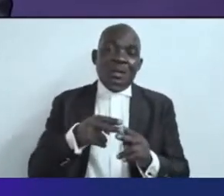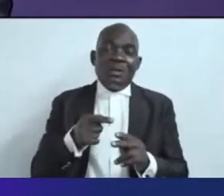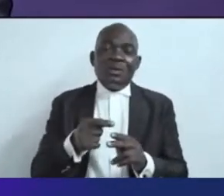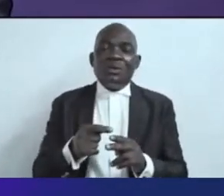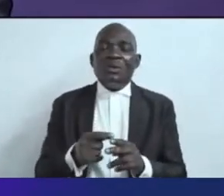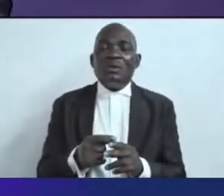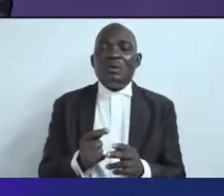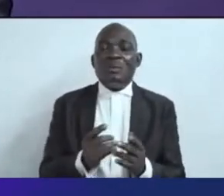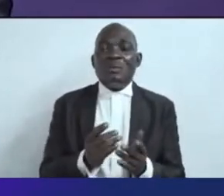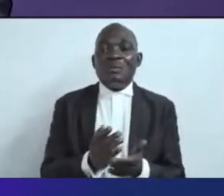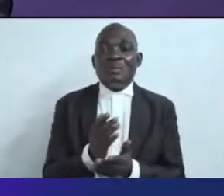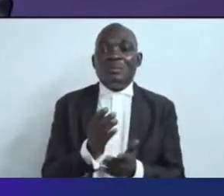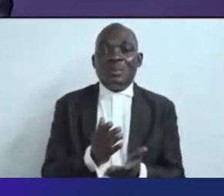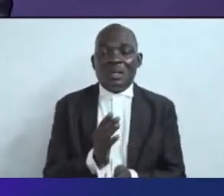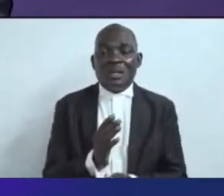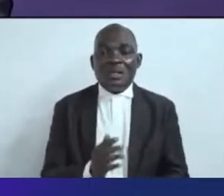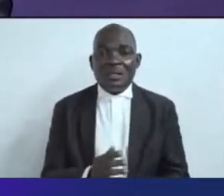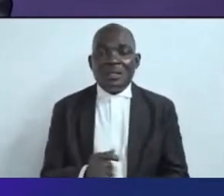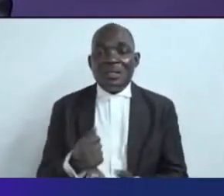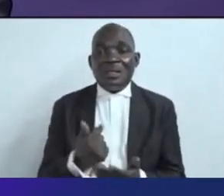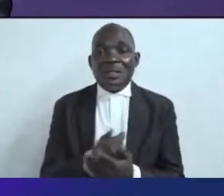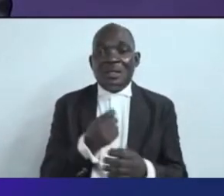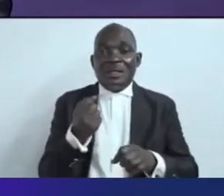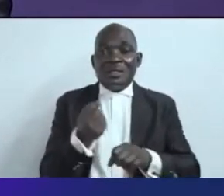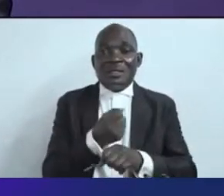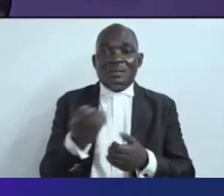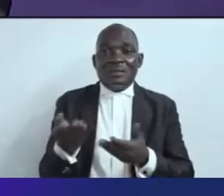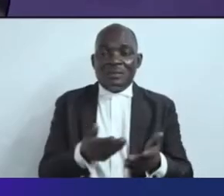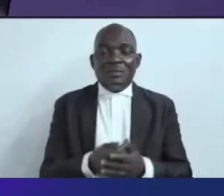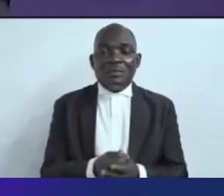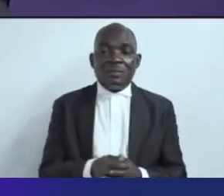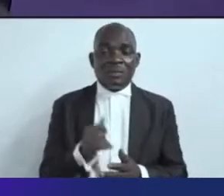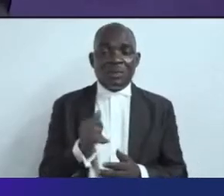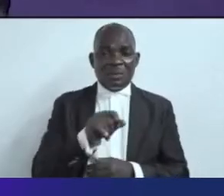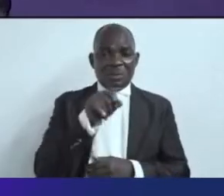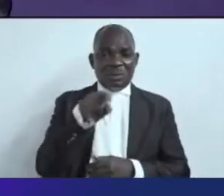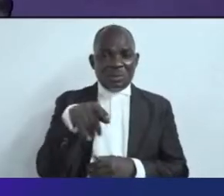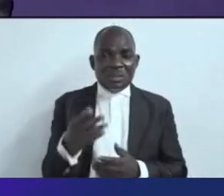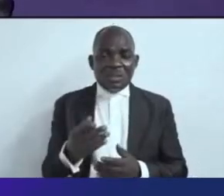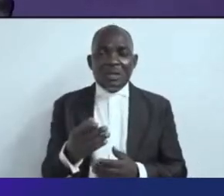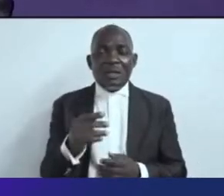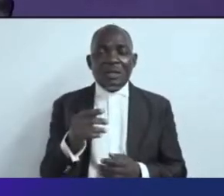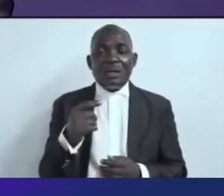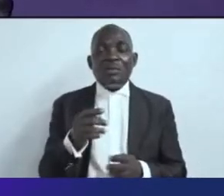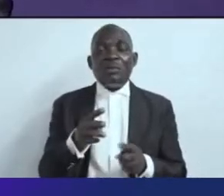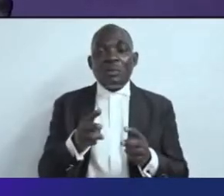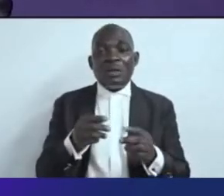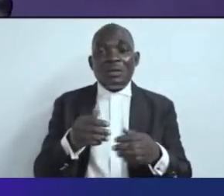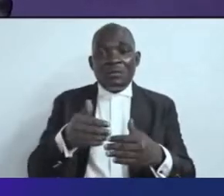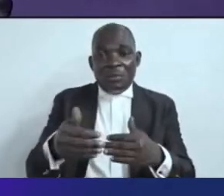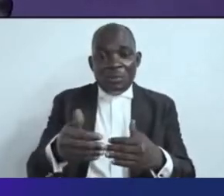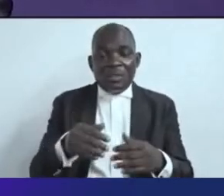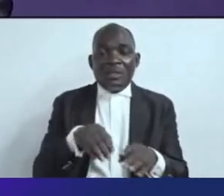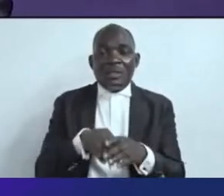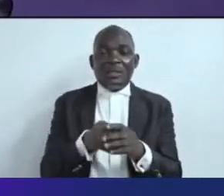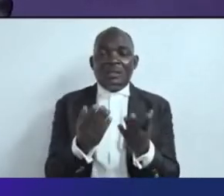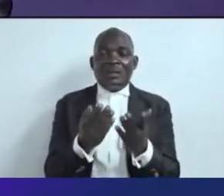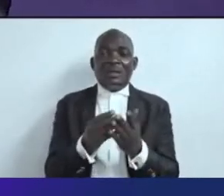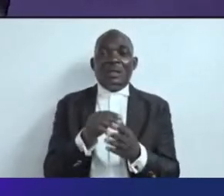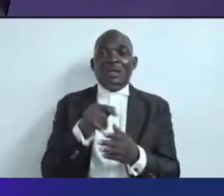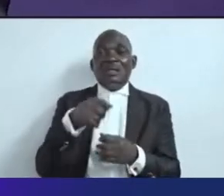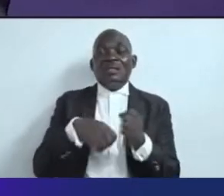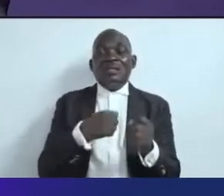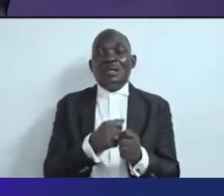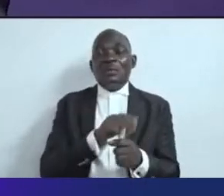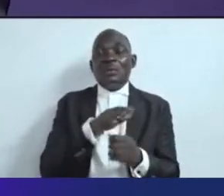released by the Ghana Statistical Service. The question going forward into the rest of the year, whether